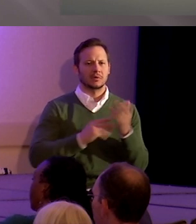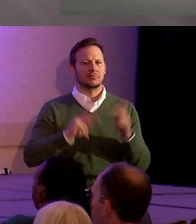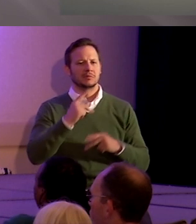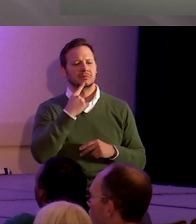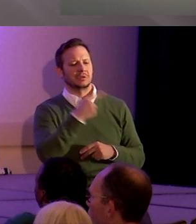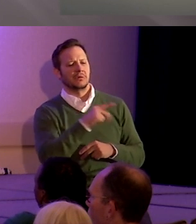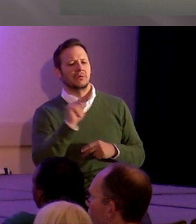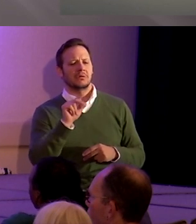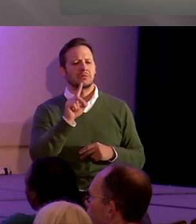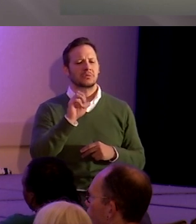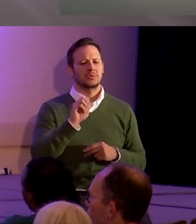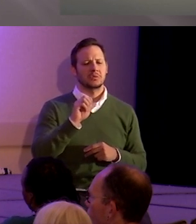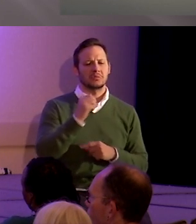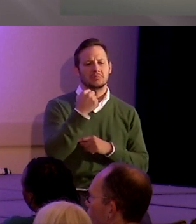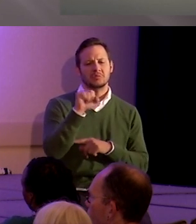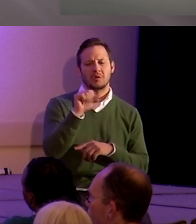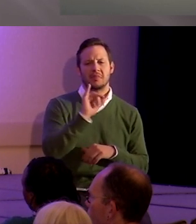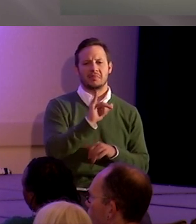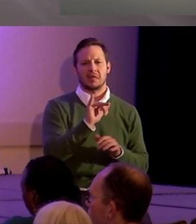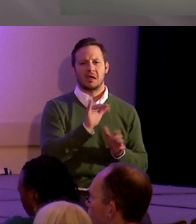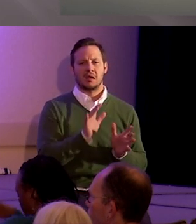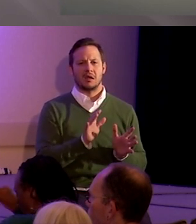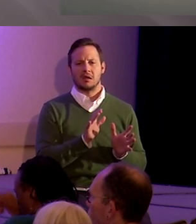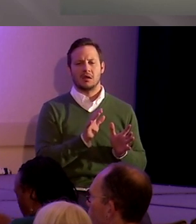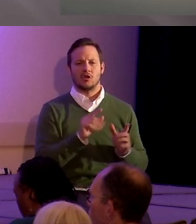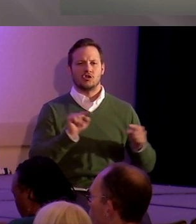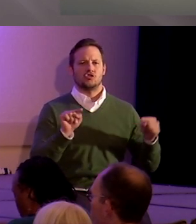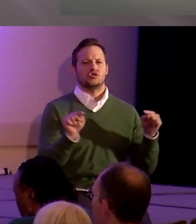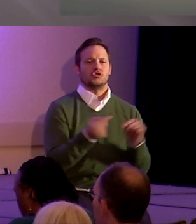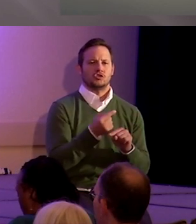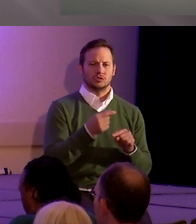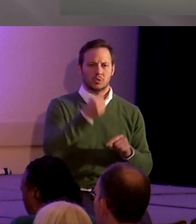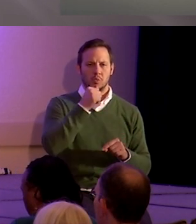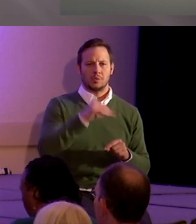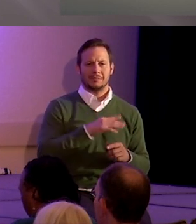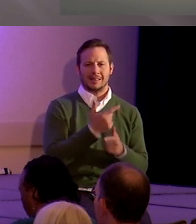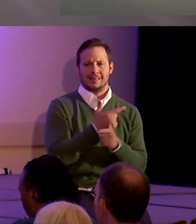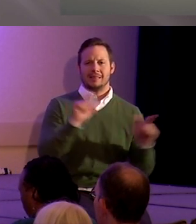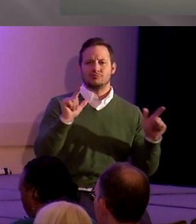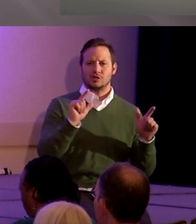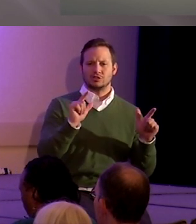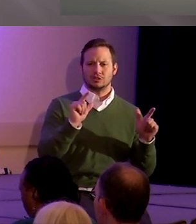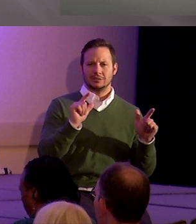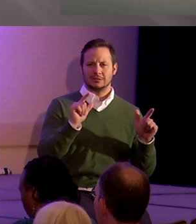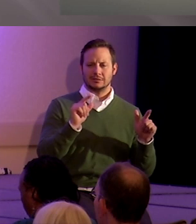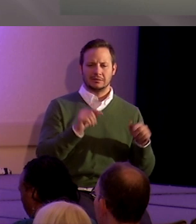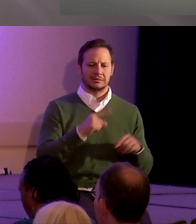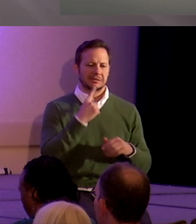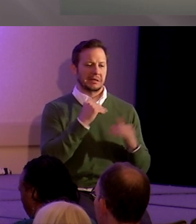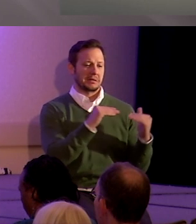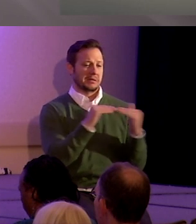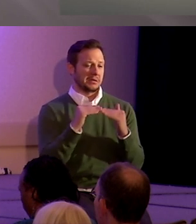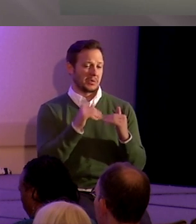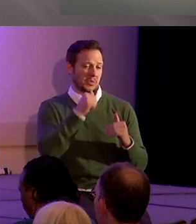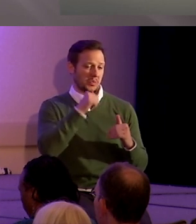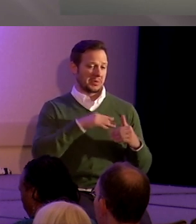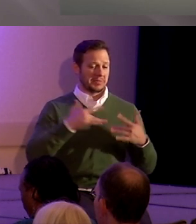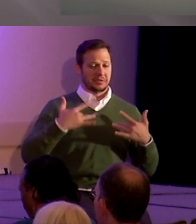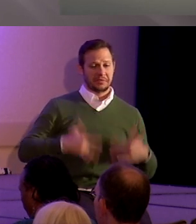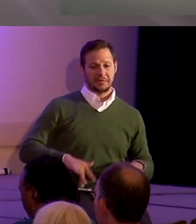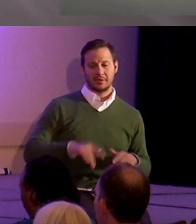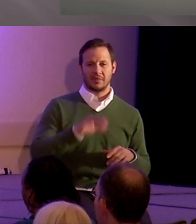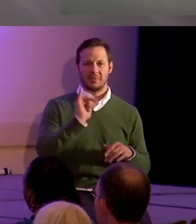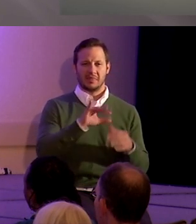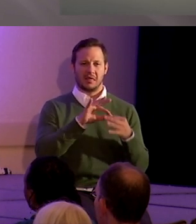protest pushes the women's liberation backwards equate women's nudity with